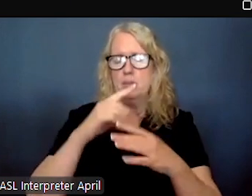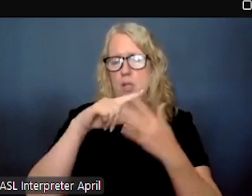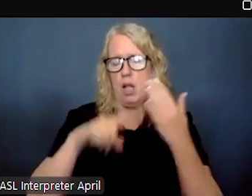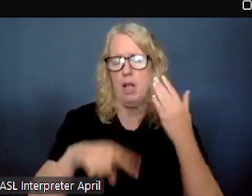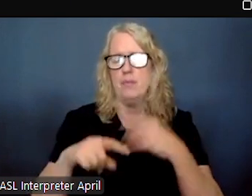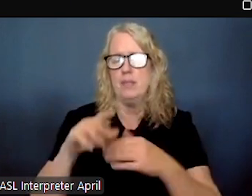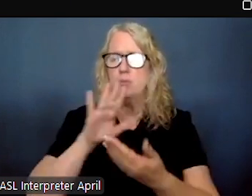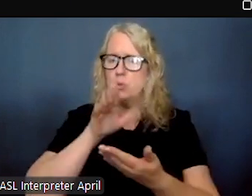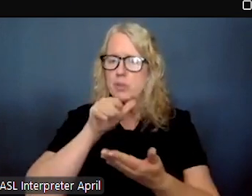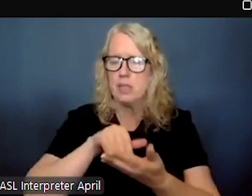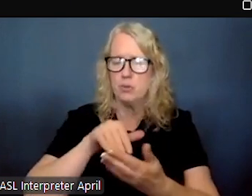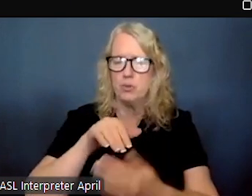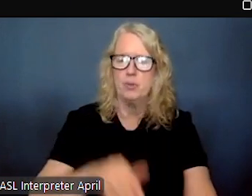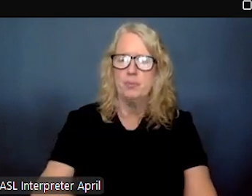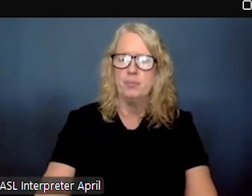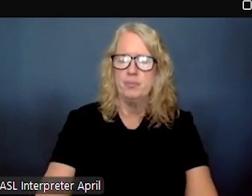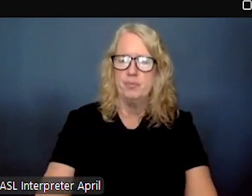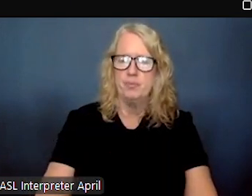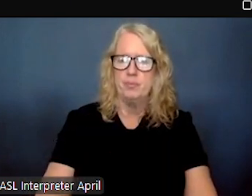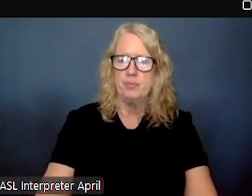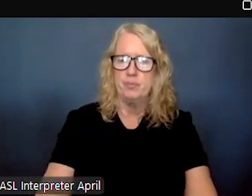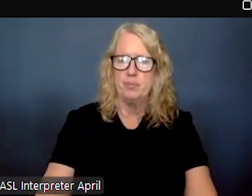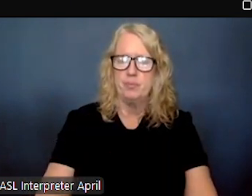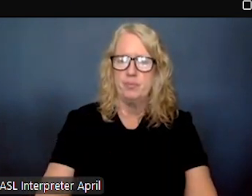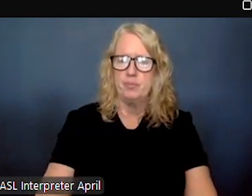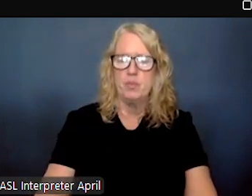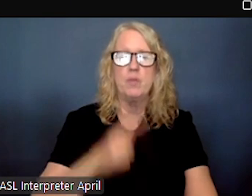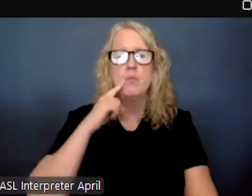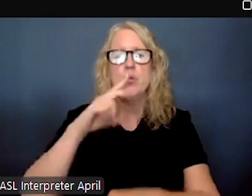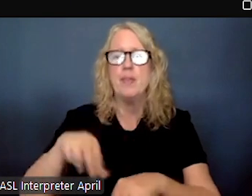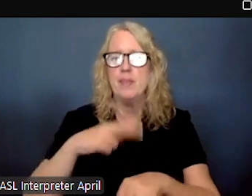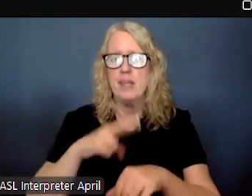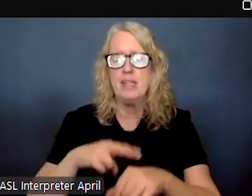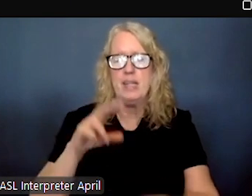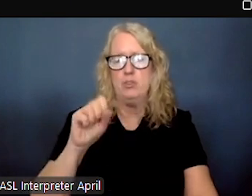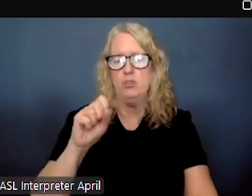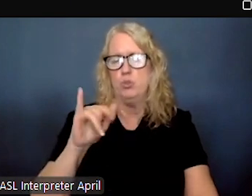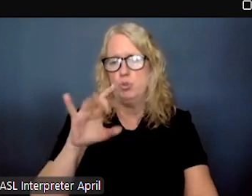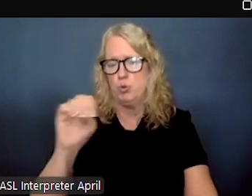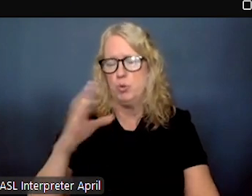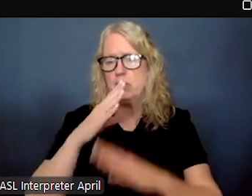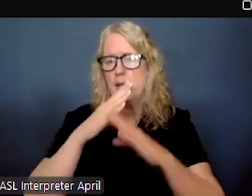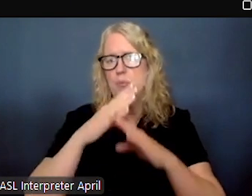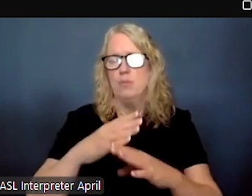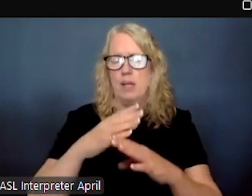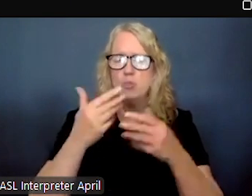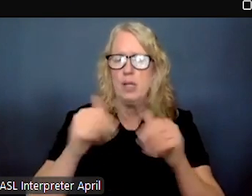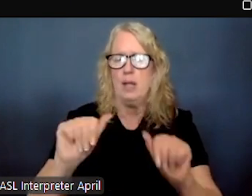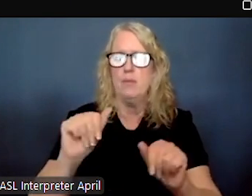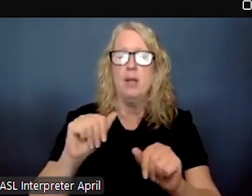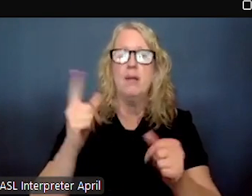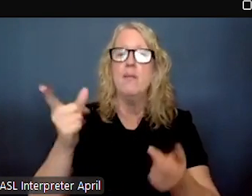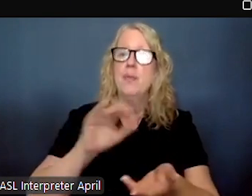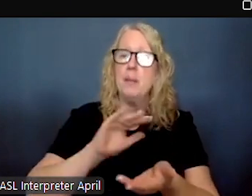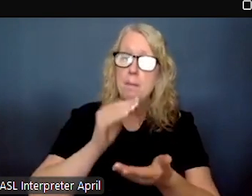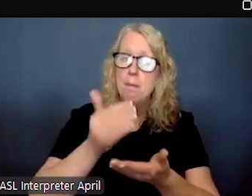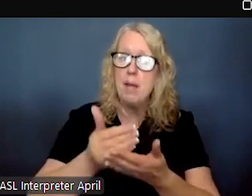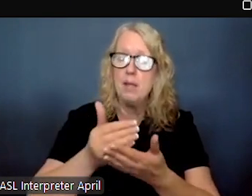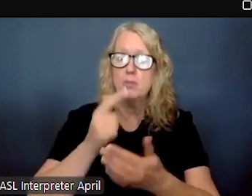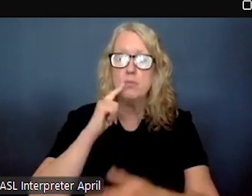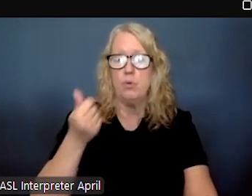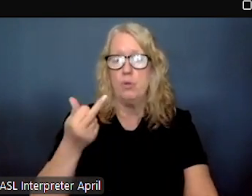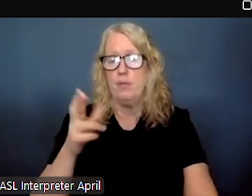Center for the nation's suicide prevention efforts. The amount of the